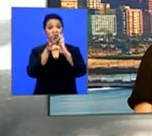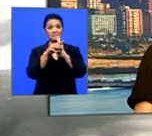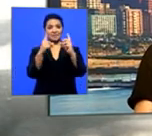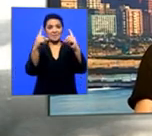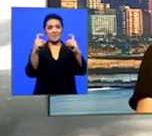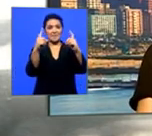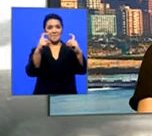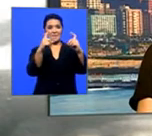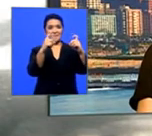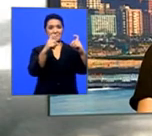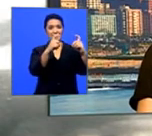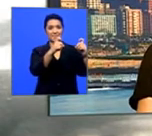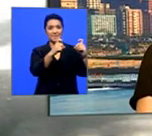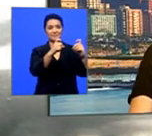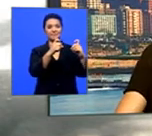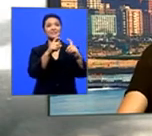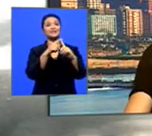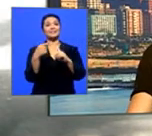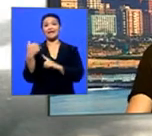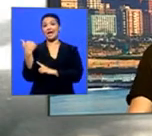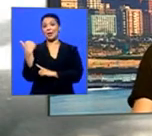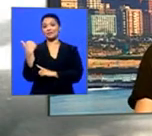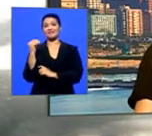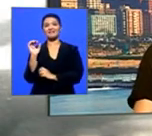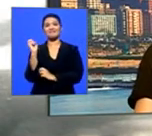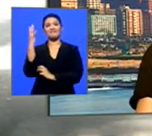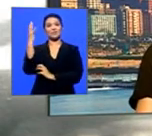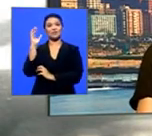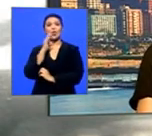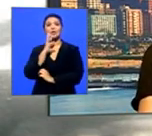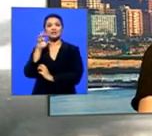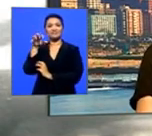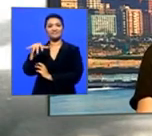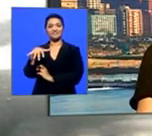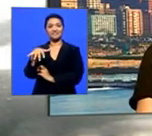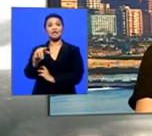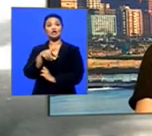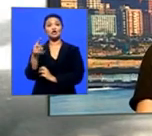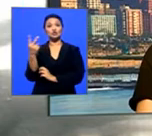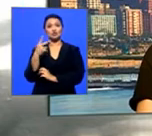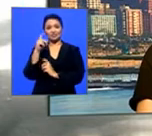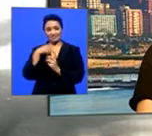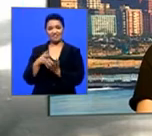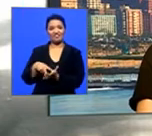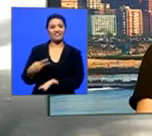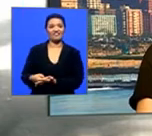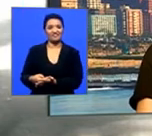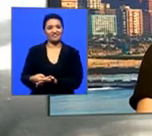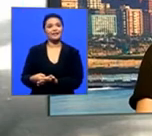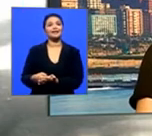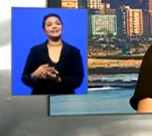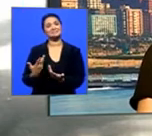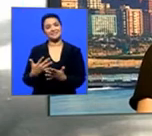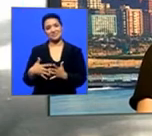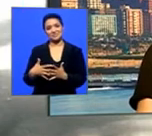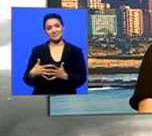us walking backwards, and there's a fountain in the courtyard, and one or two of them almost fell into the fountain. So that was a light moment. And then from